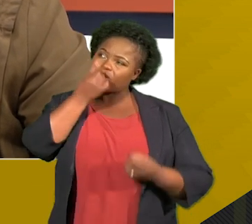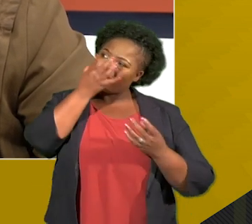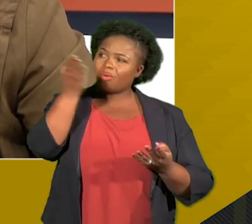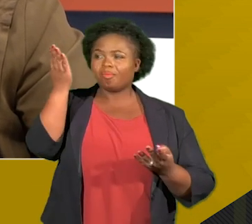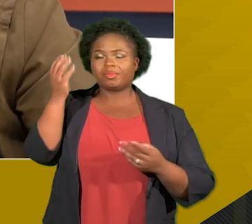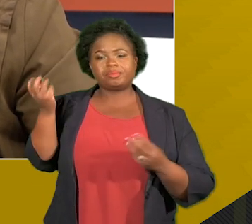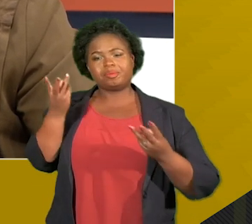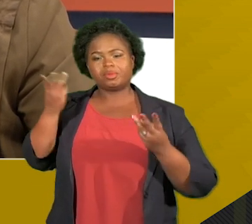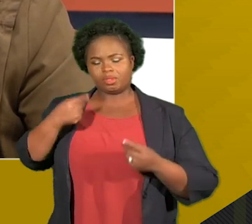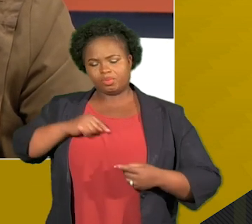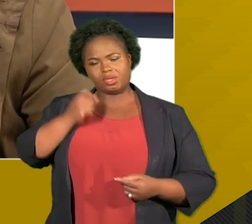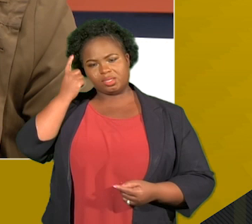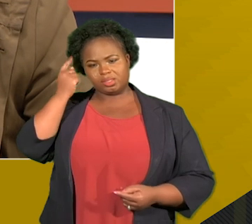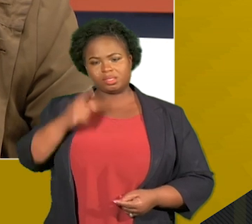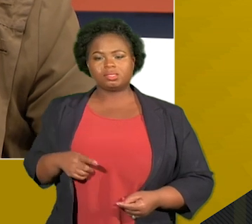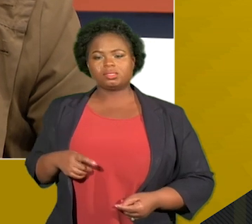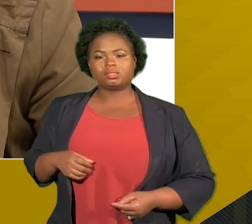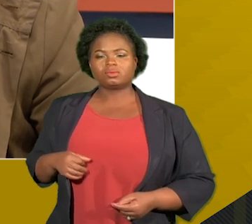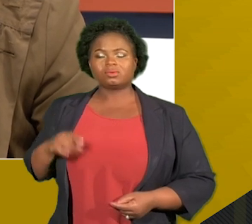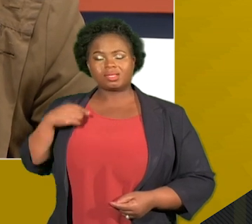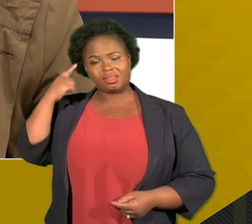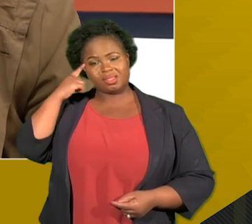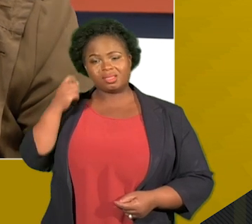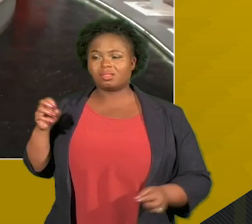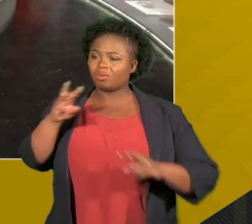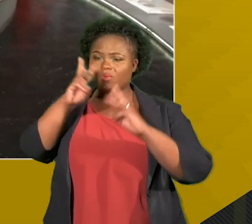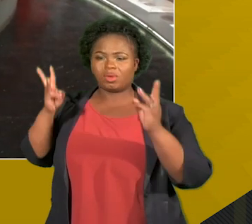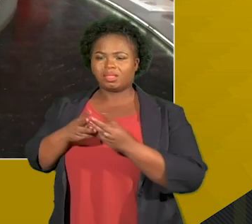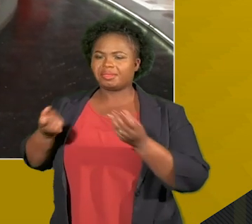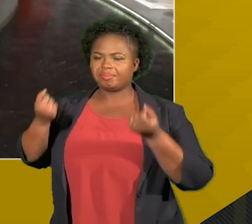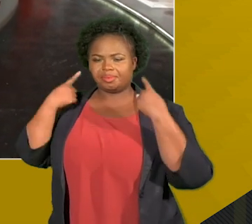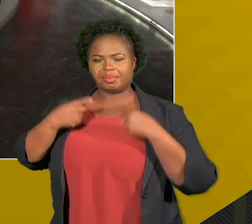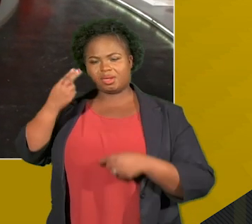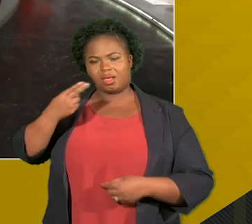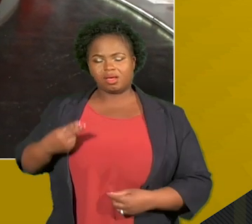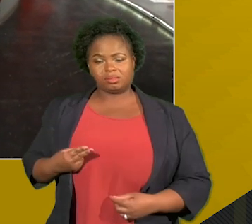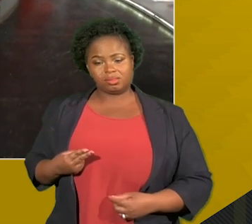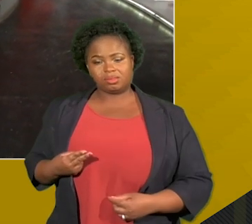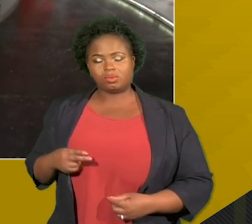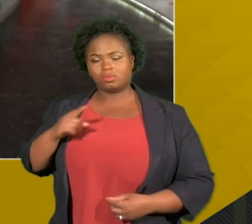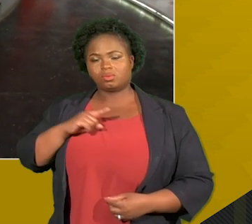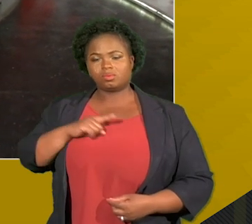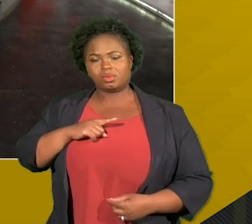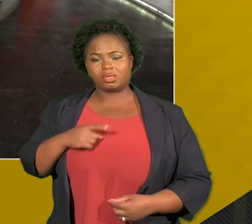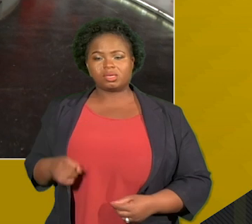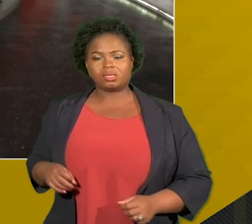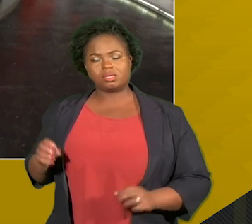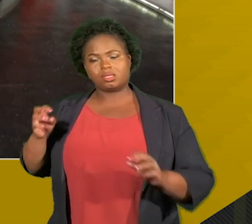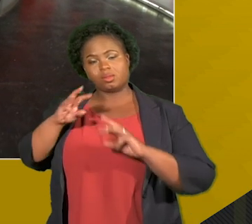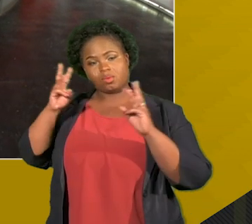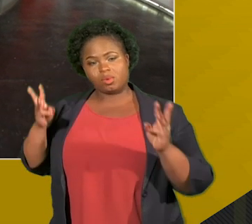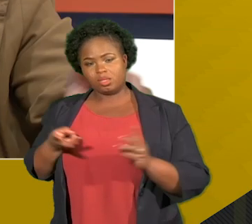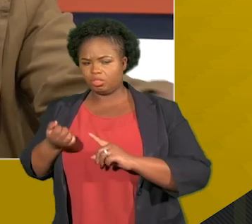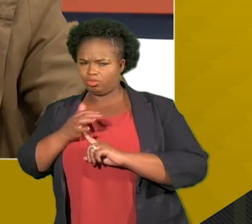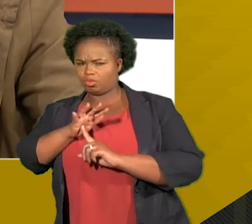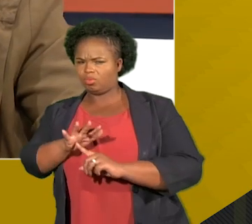understand art. Mm. It is the world at some point that doesn't understand art. Mm. The curiosity that the world shows into art shows